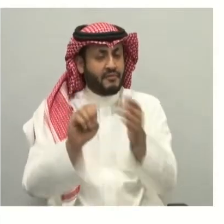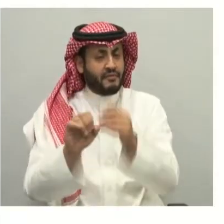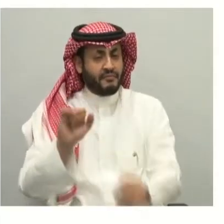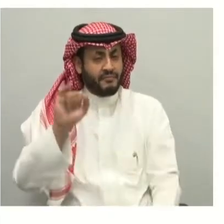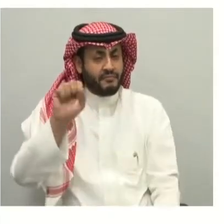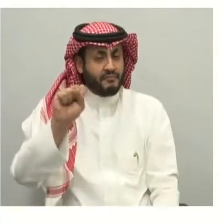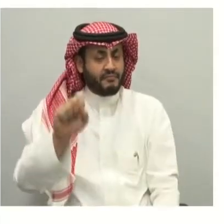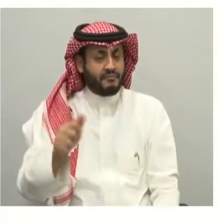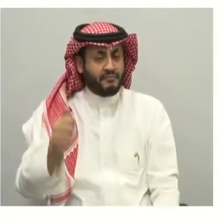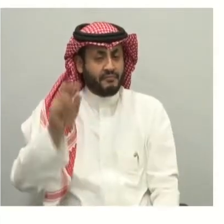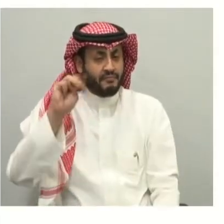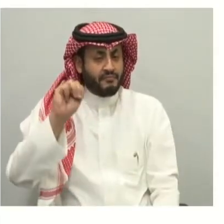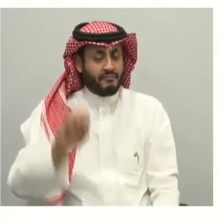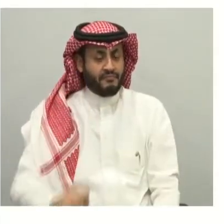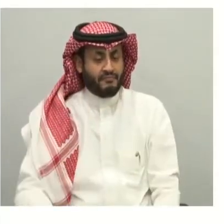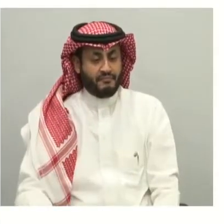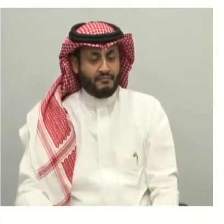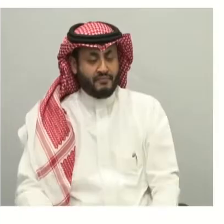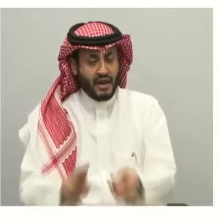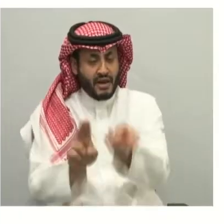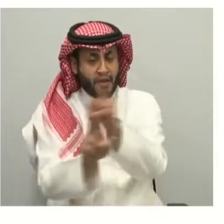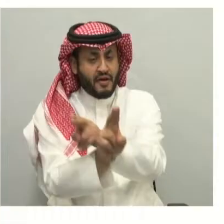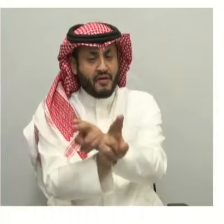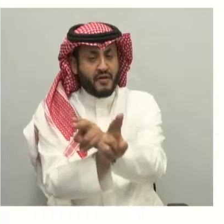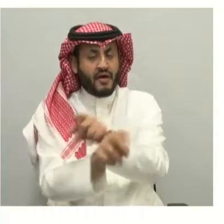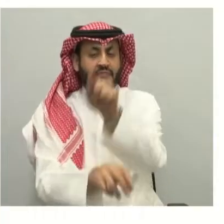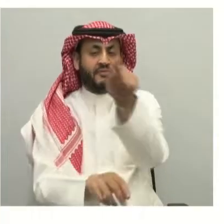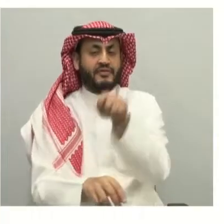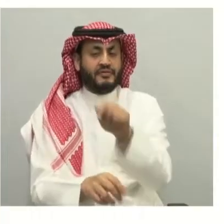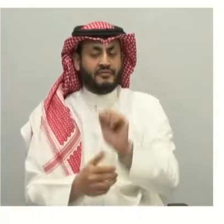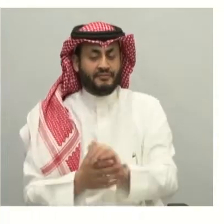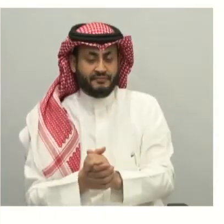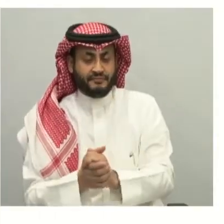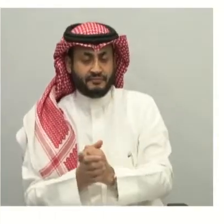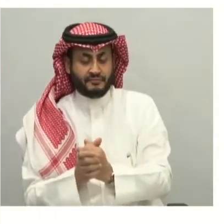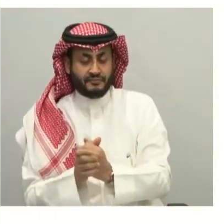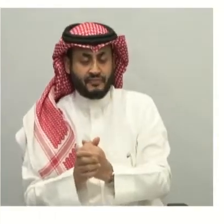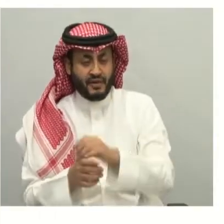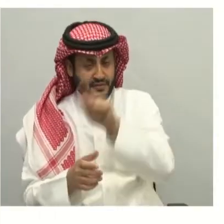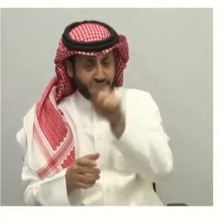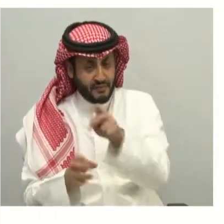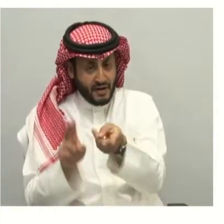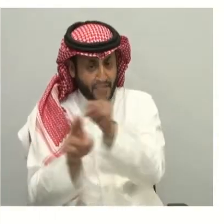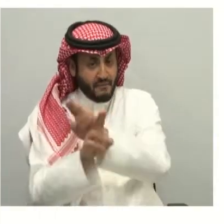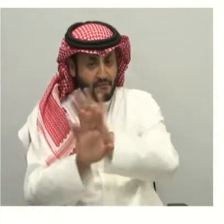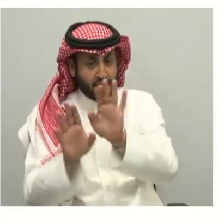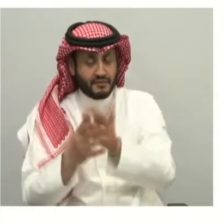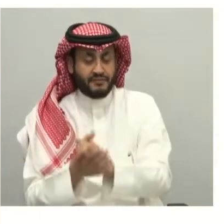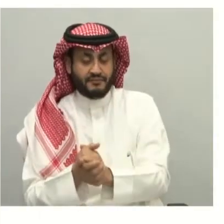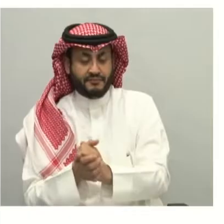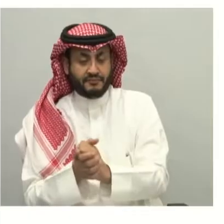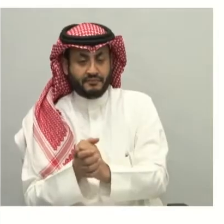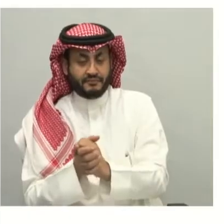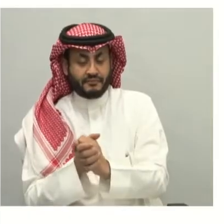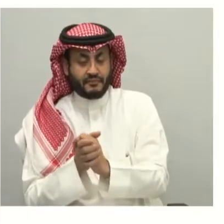or are. So here either we say, are you going to wear jeans? Is he going to wear